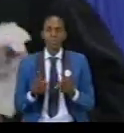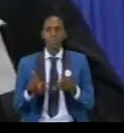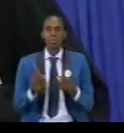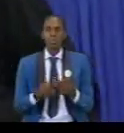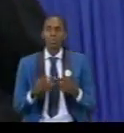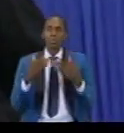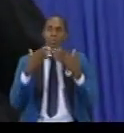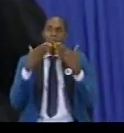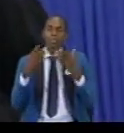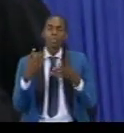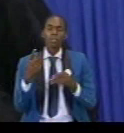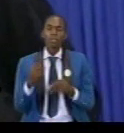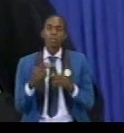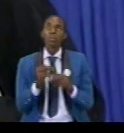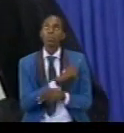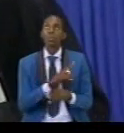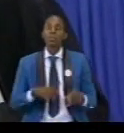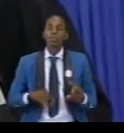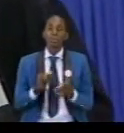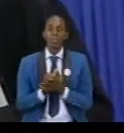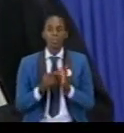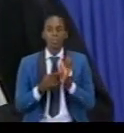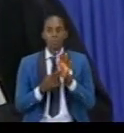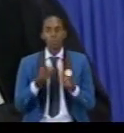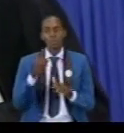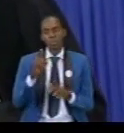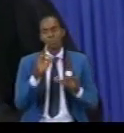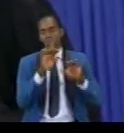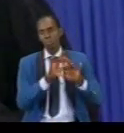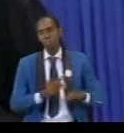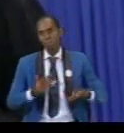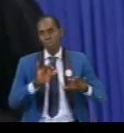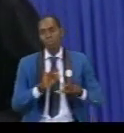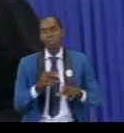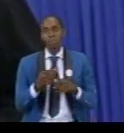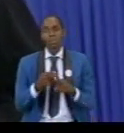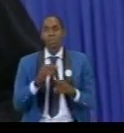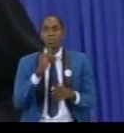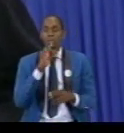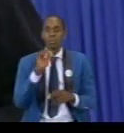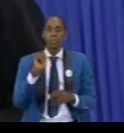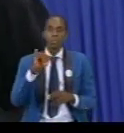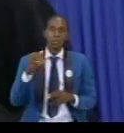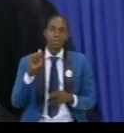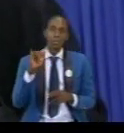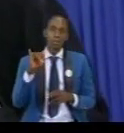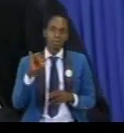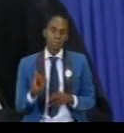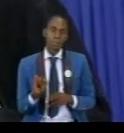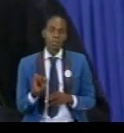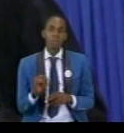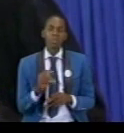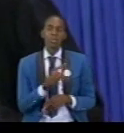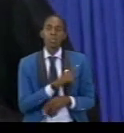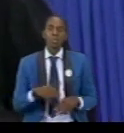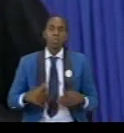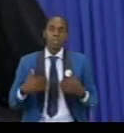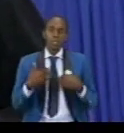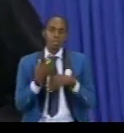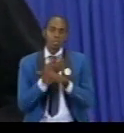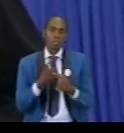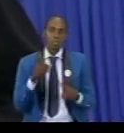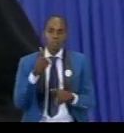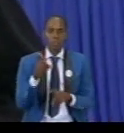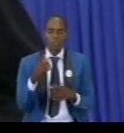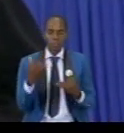have mercy upon me. My name is Emmanuel Ajayi Timothy from Kogi State. The Lord has delivered me tonight through